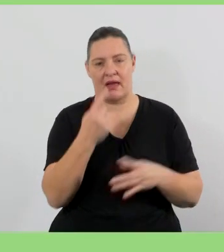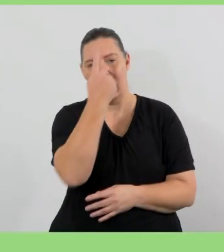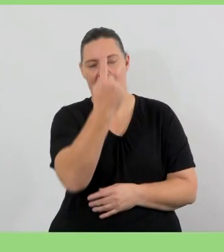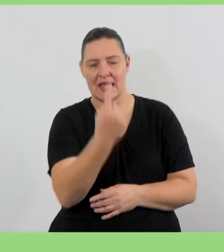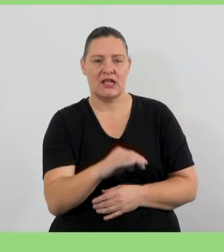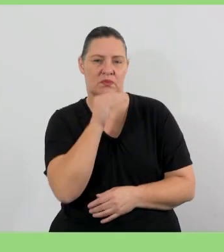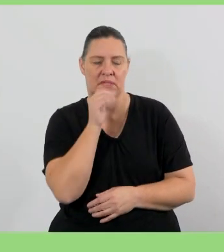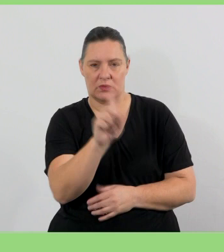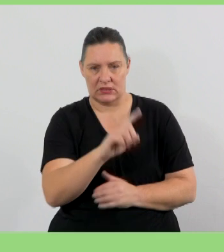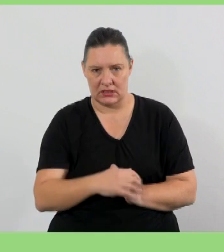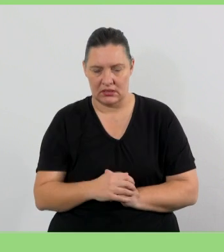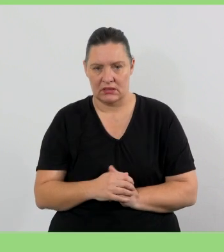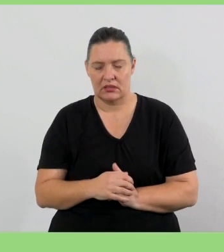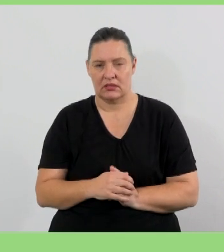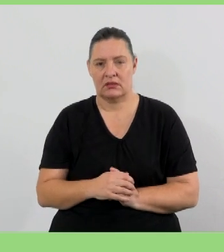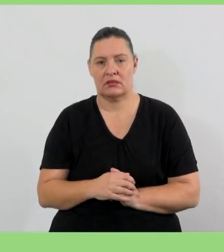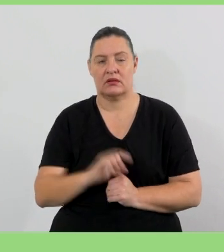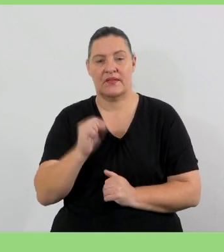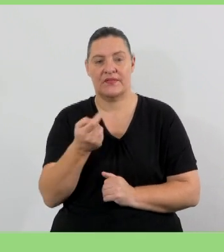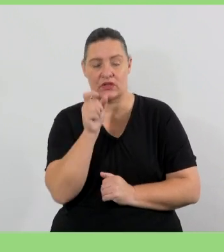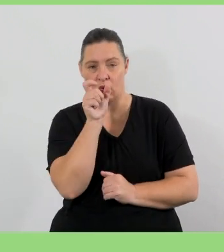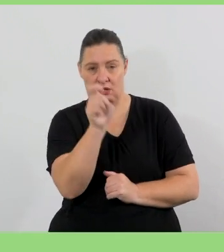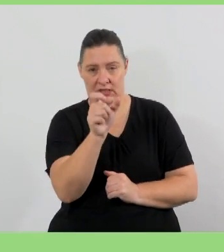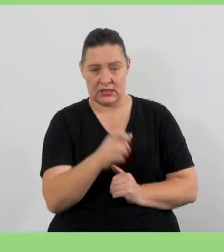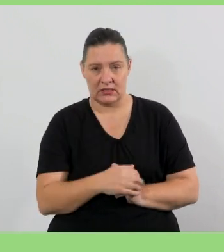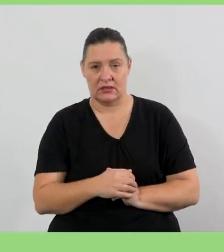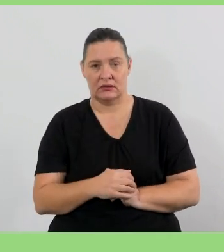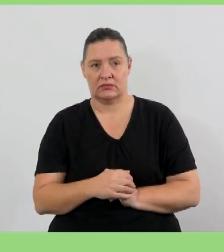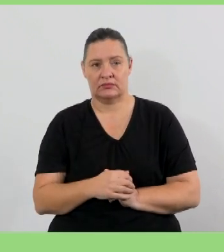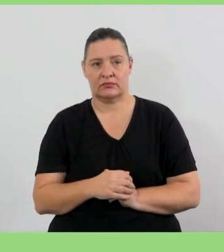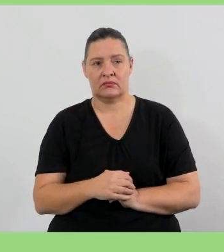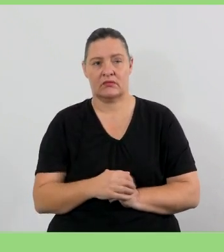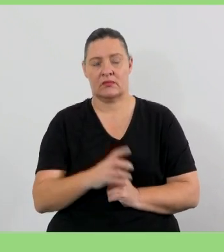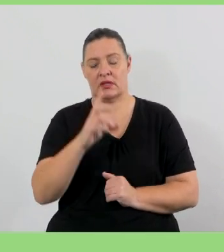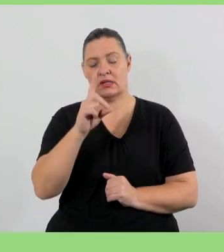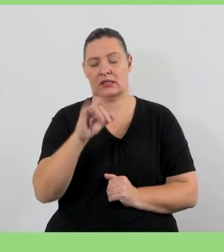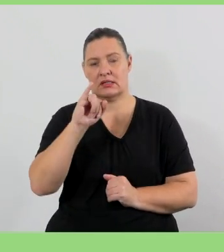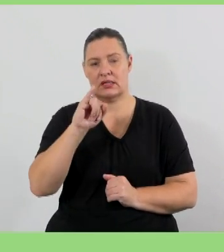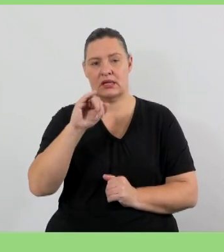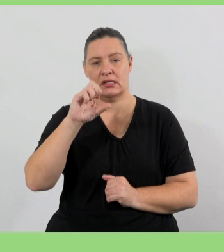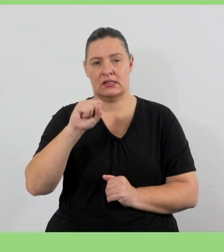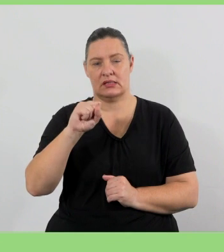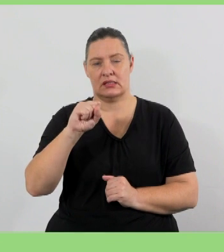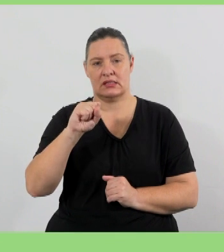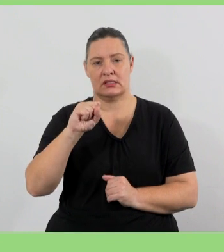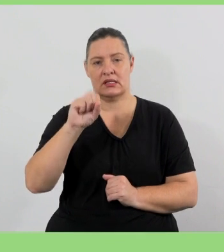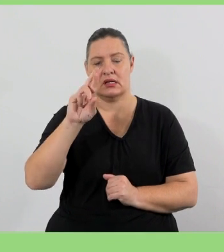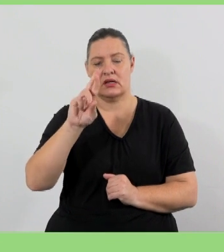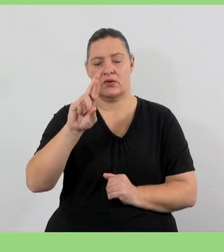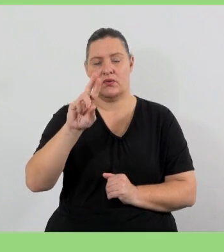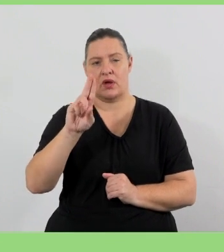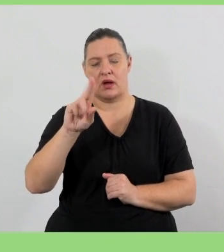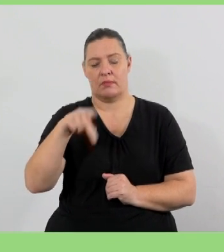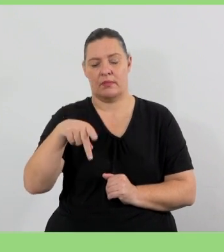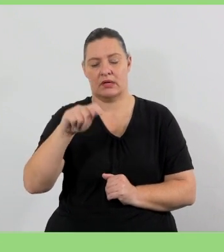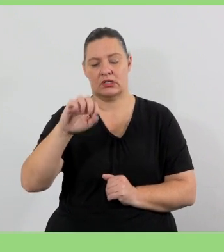each of them means. Right, so the first word that we come across is disruption. So the term disruption is